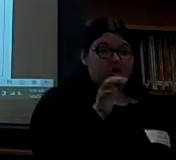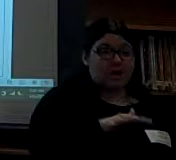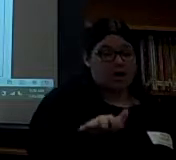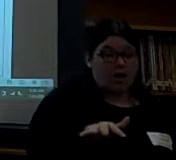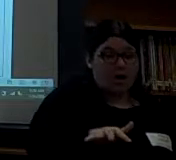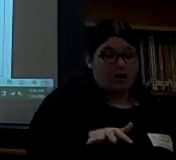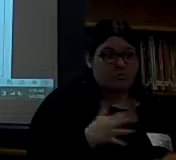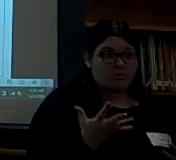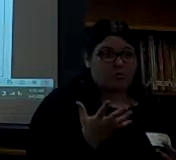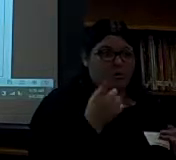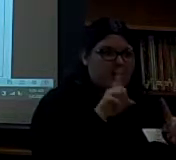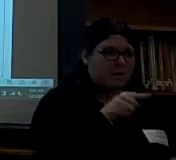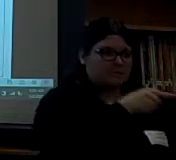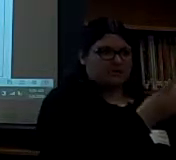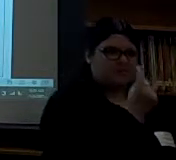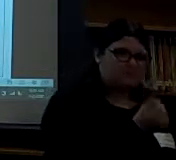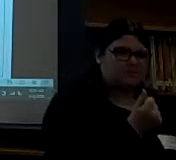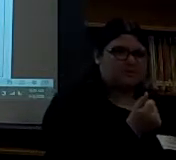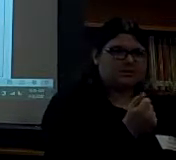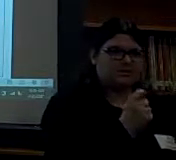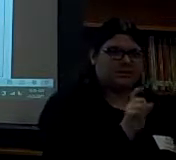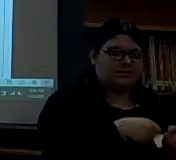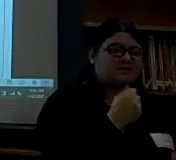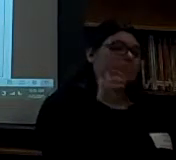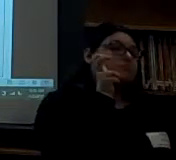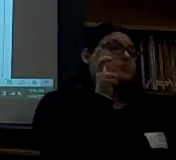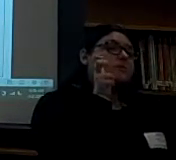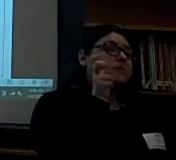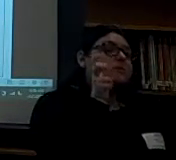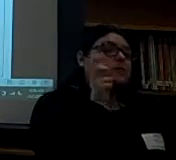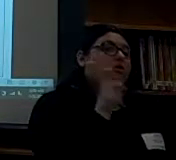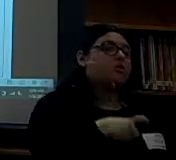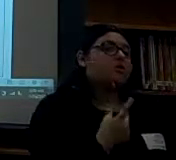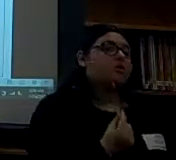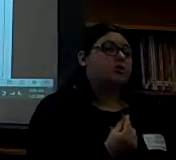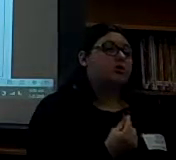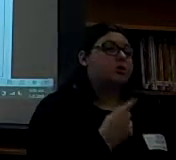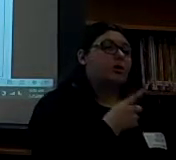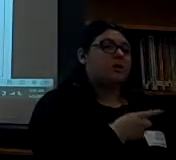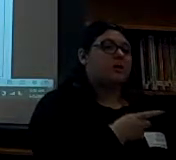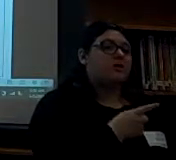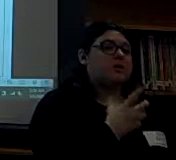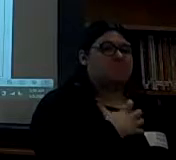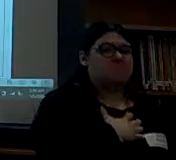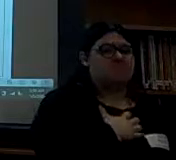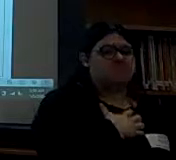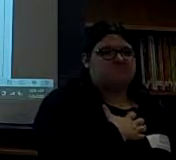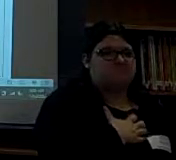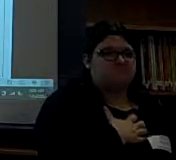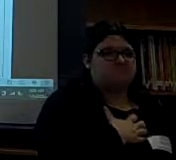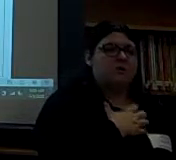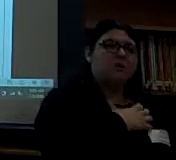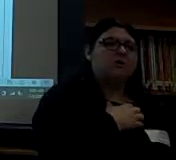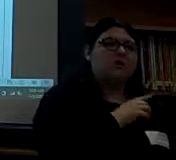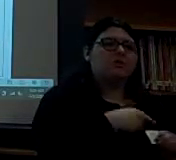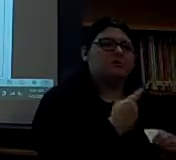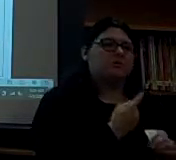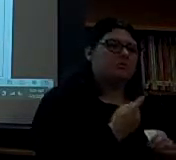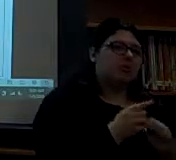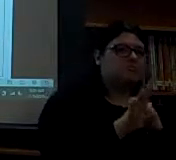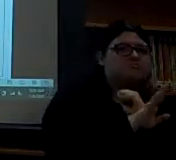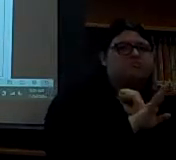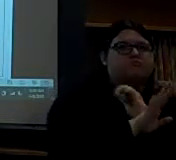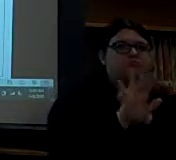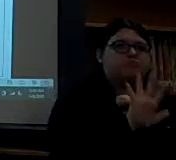know what happens to them immediately? Instead of actually listening to what they're supposed to do, they go into yuck. And remember, yuck is all about protecting and defending